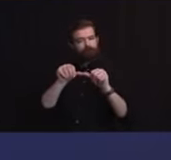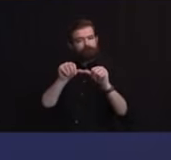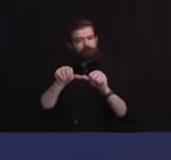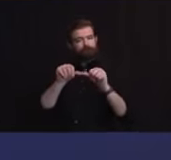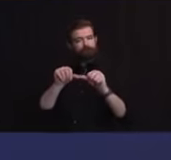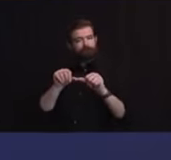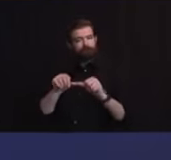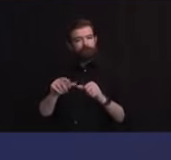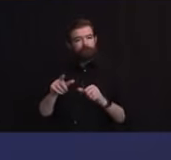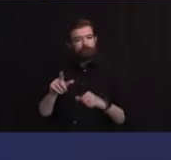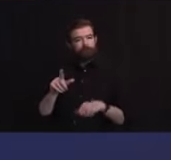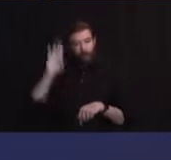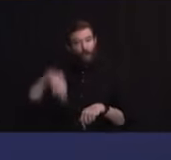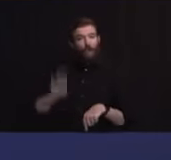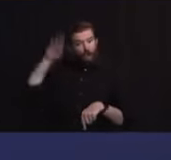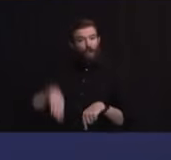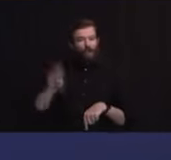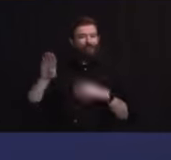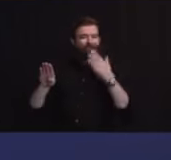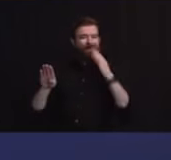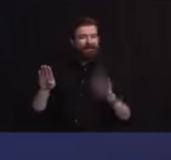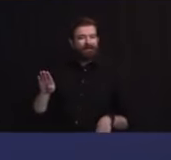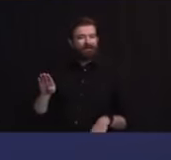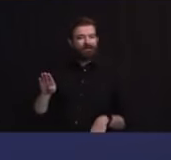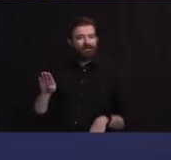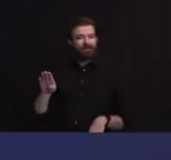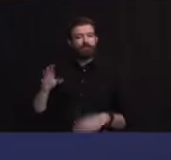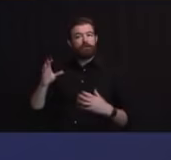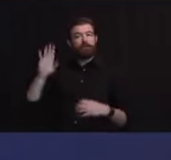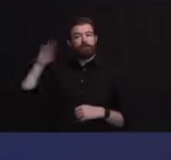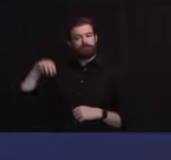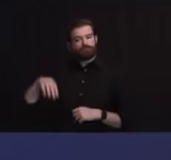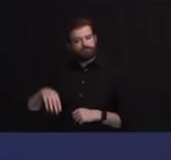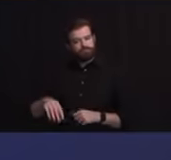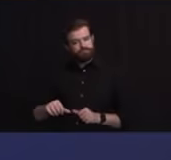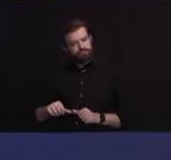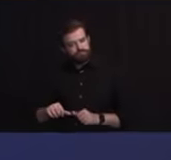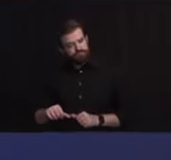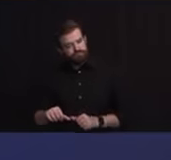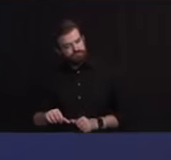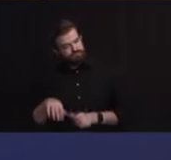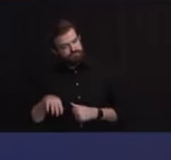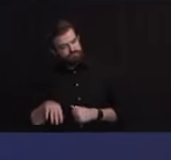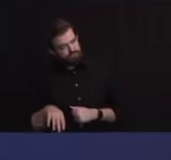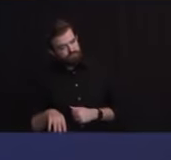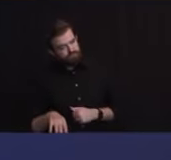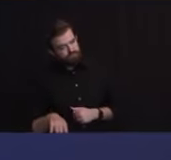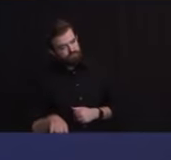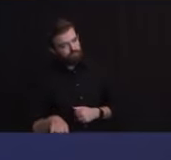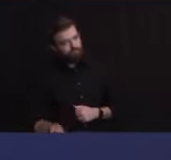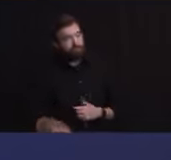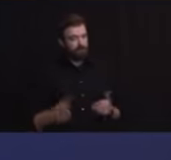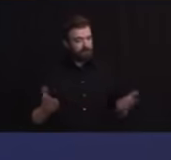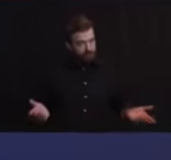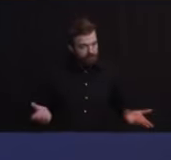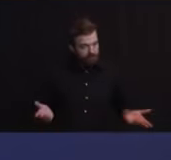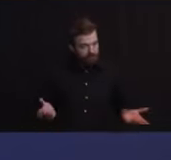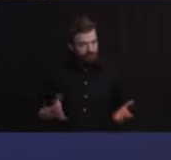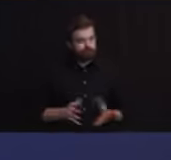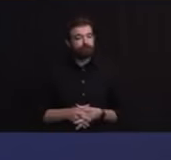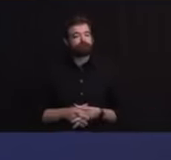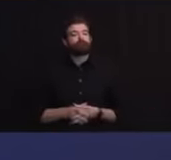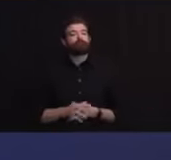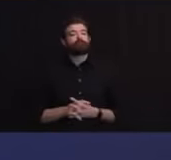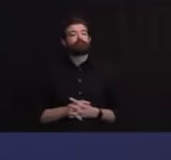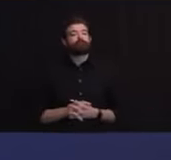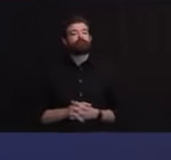Sir. Afternoon, Governor. This is Good somewhat afternoon. of a follow-up on restaurants, but a lot of the restaurant owners that NJ Spotlight